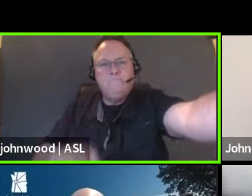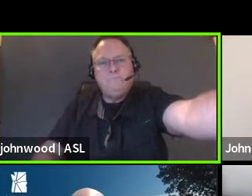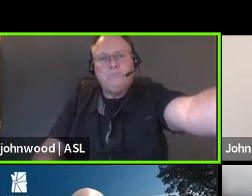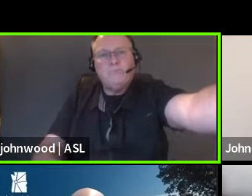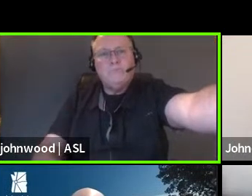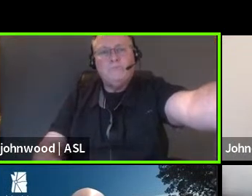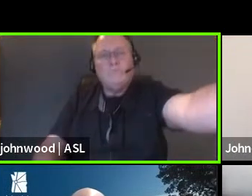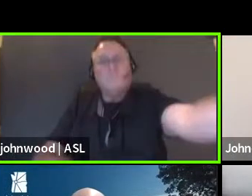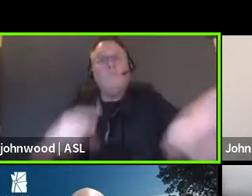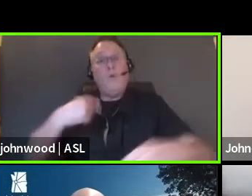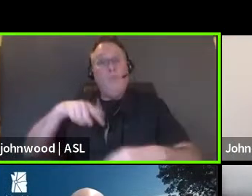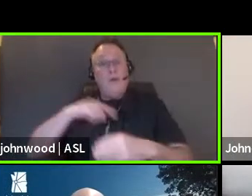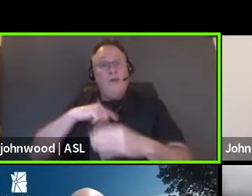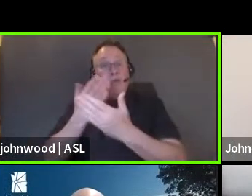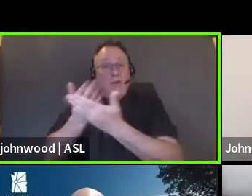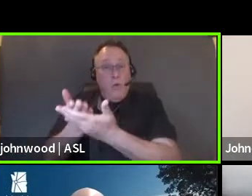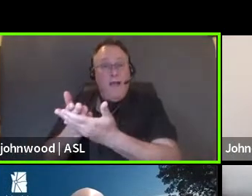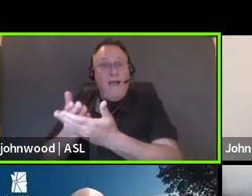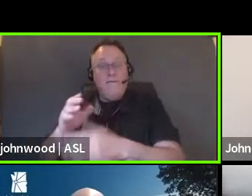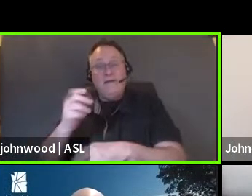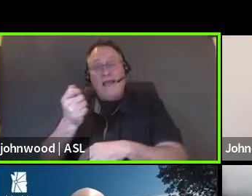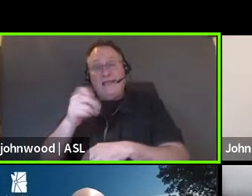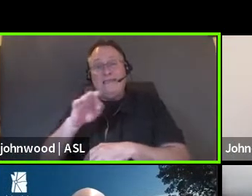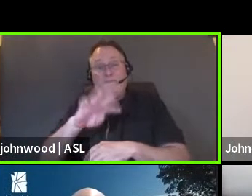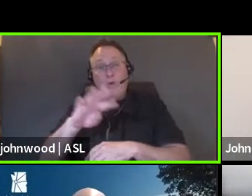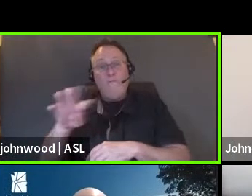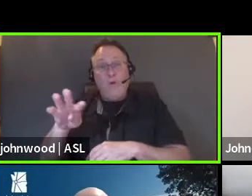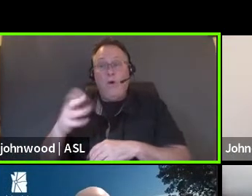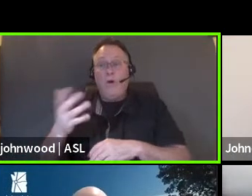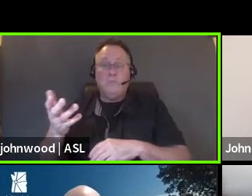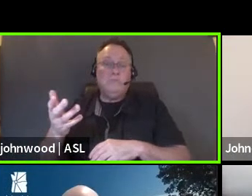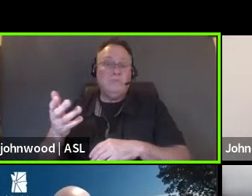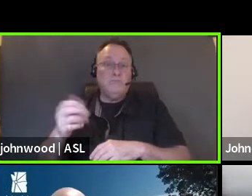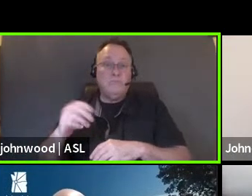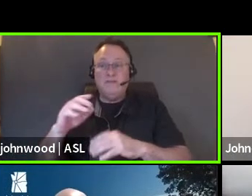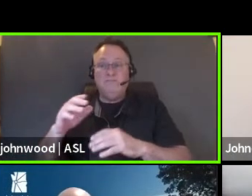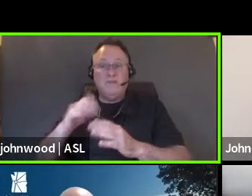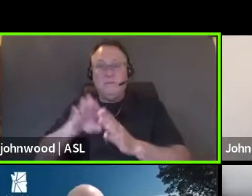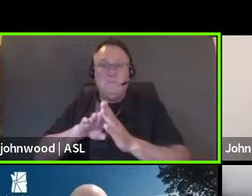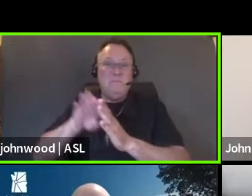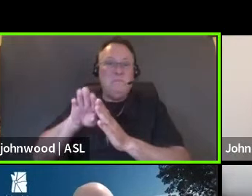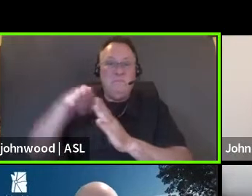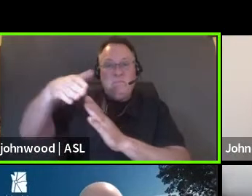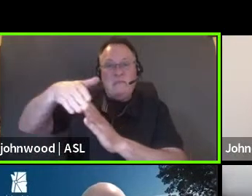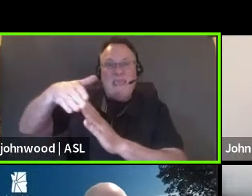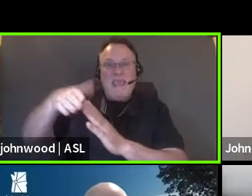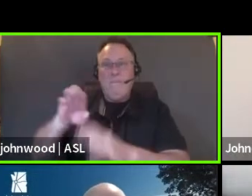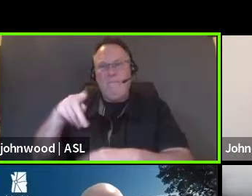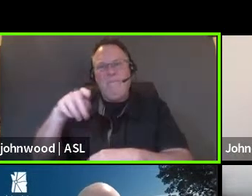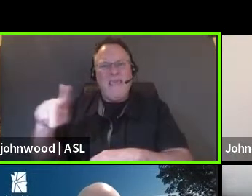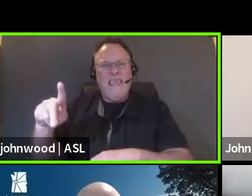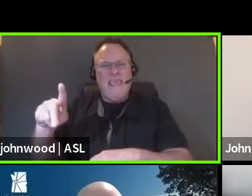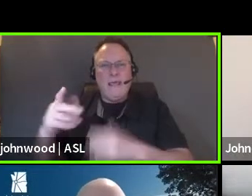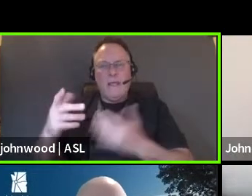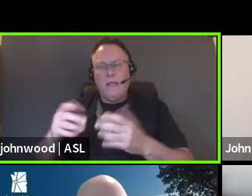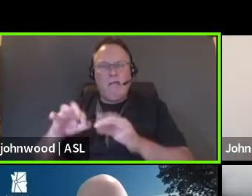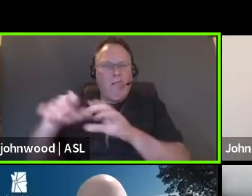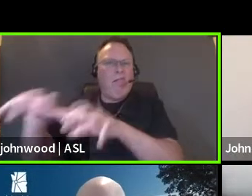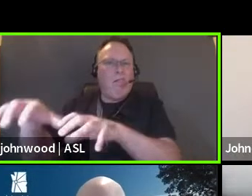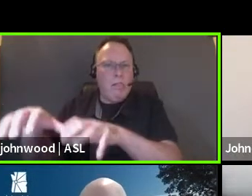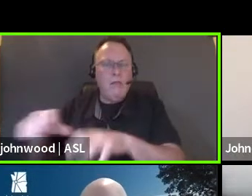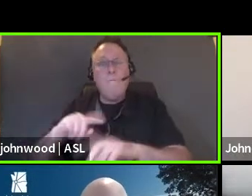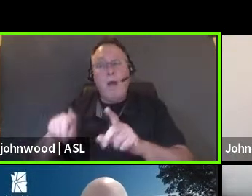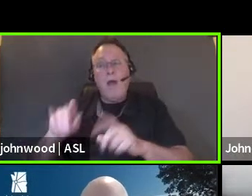in 1944, it was pretty much at its peak, but it was a city